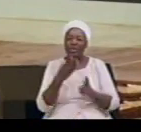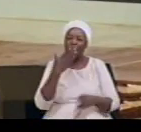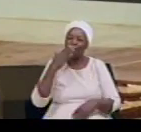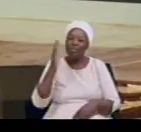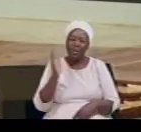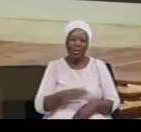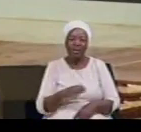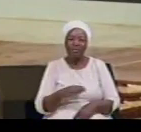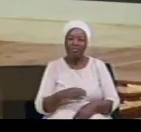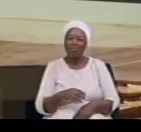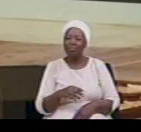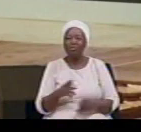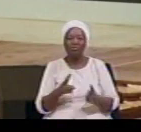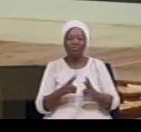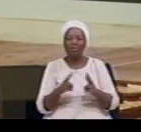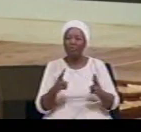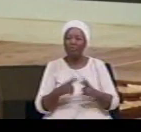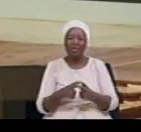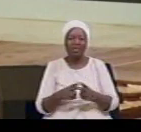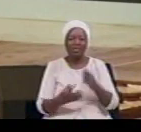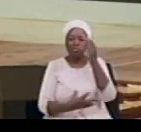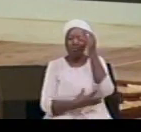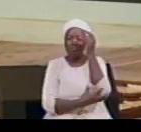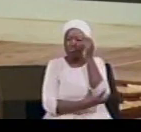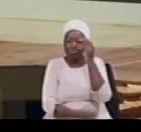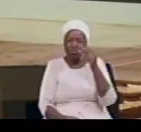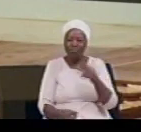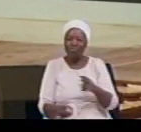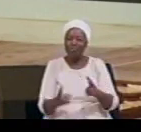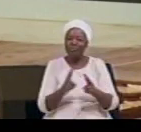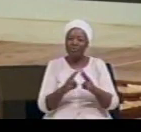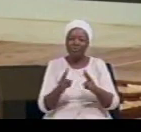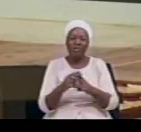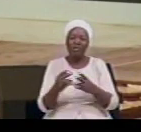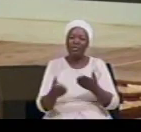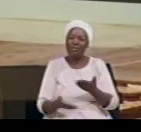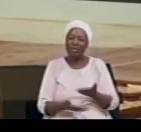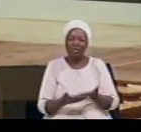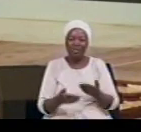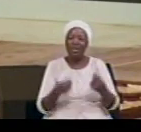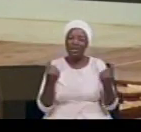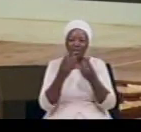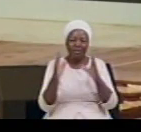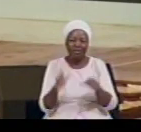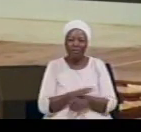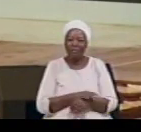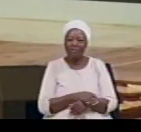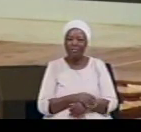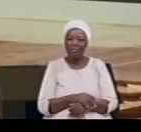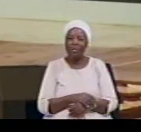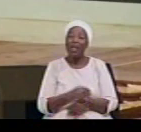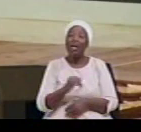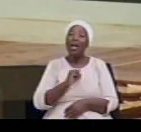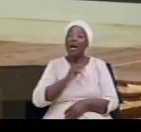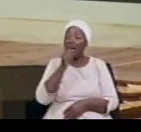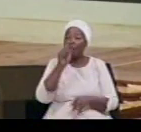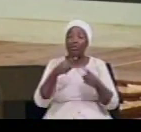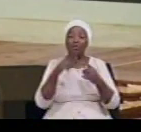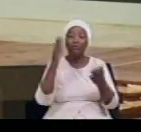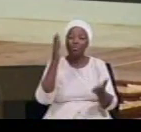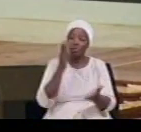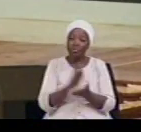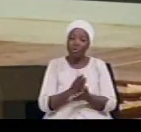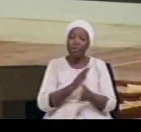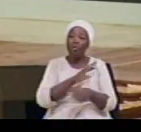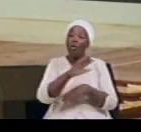too wretched. I'm too sinful. I'm going to stop all